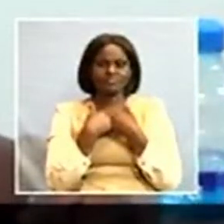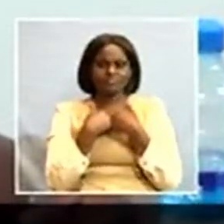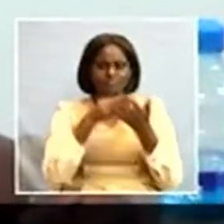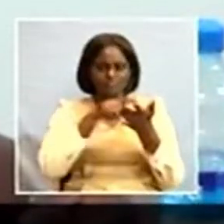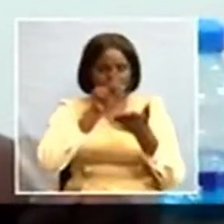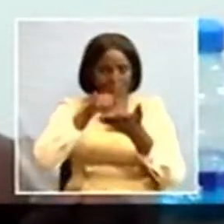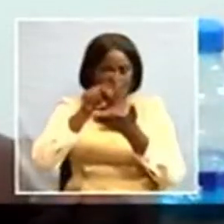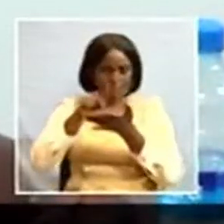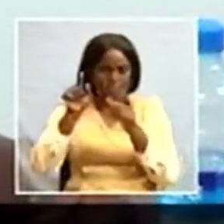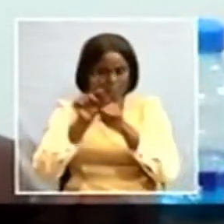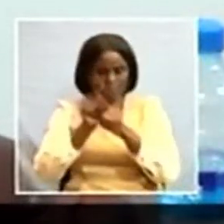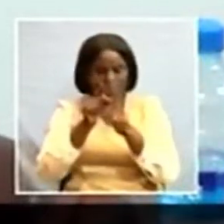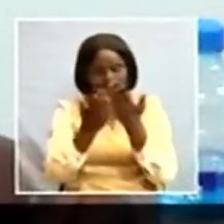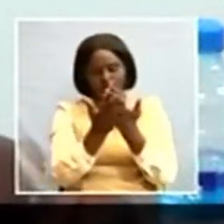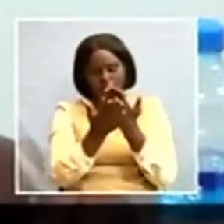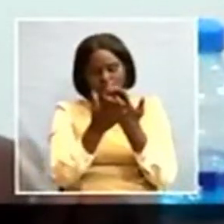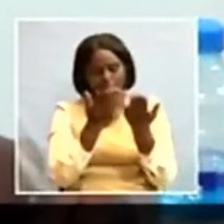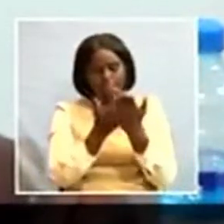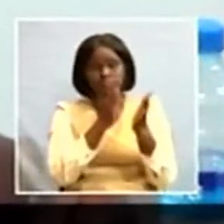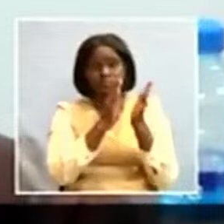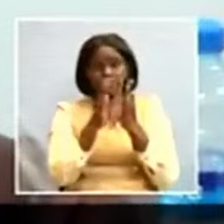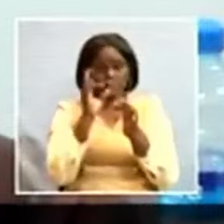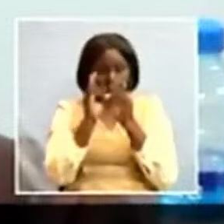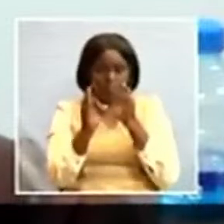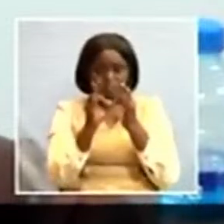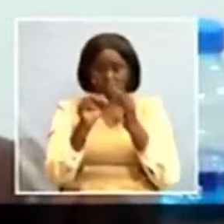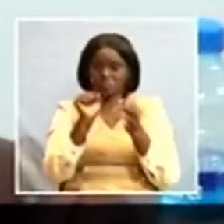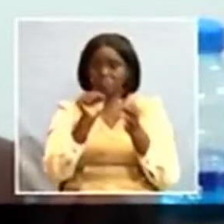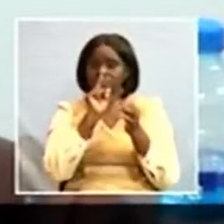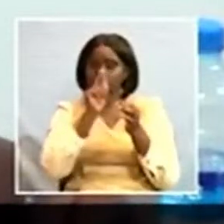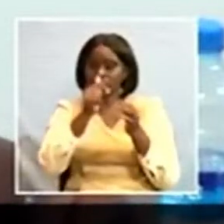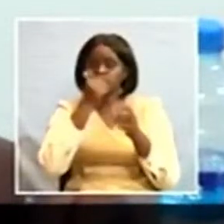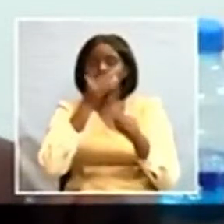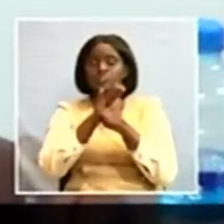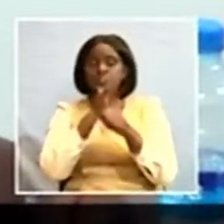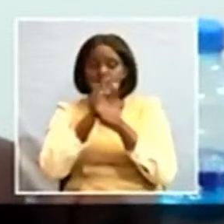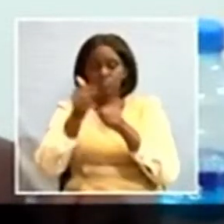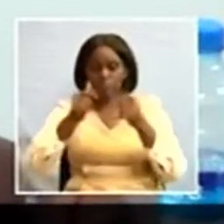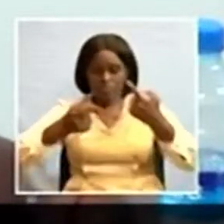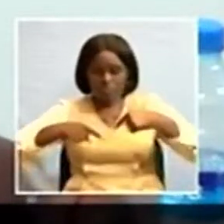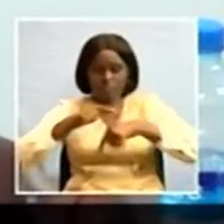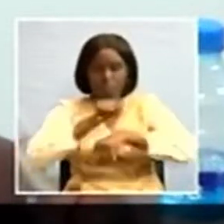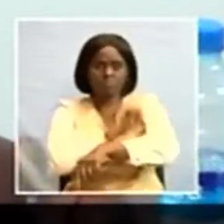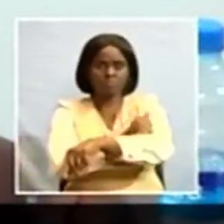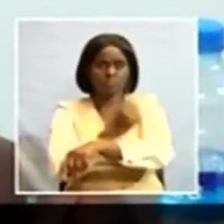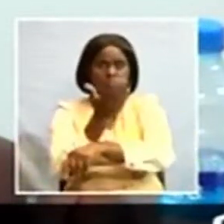pay as per your proposed plan, if indeed you are committed as a local authority?